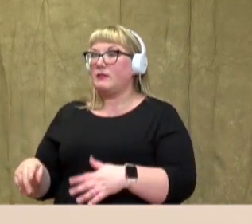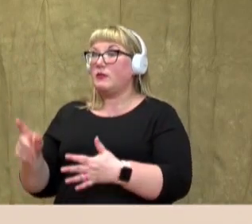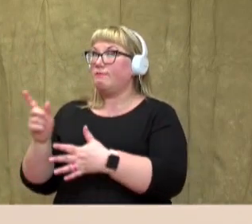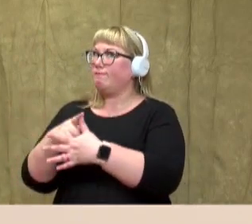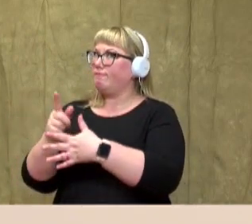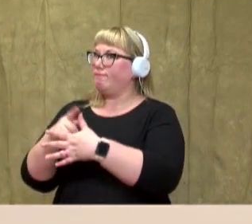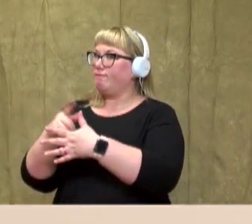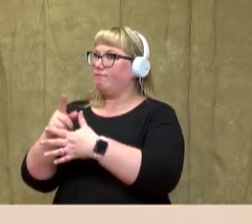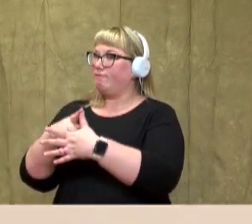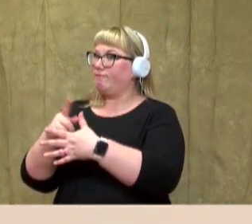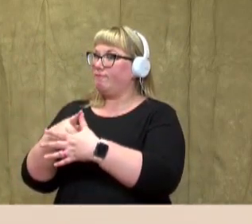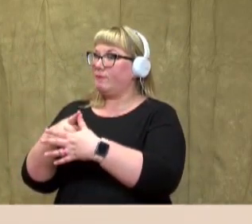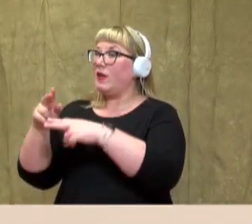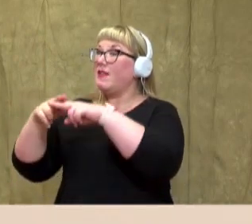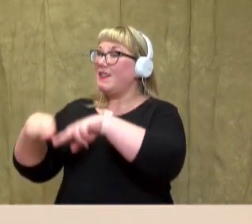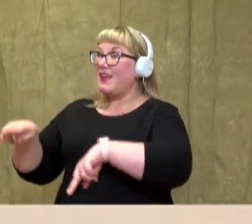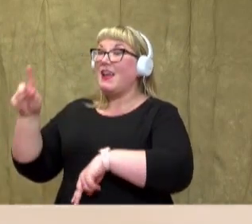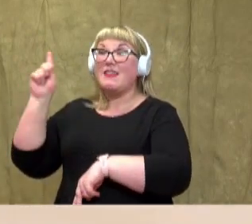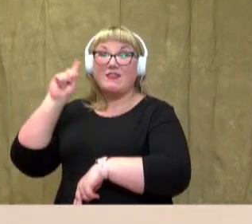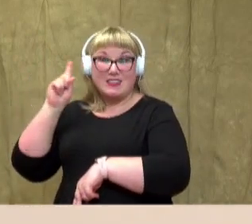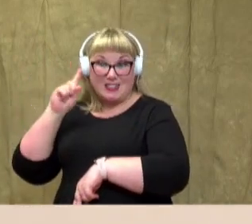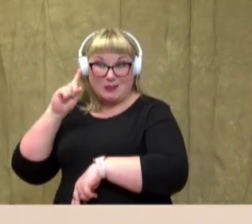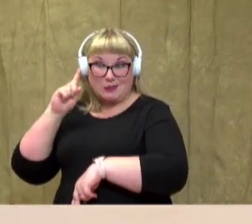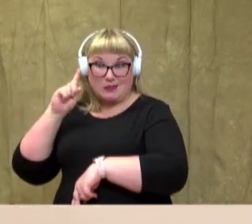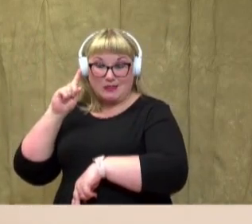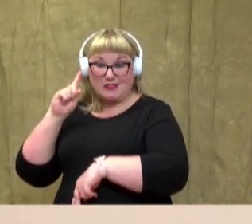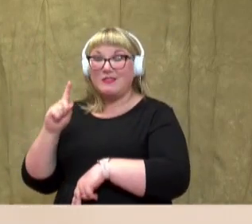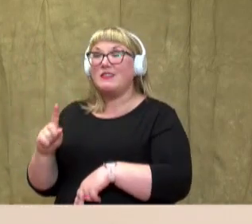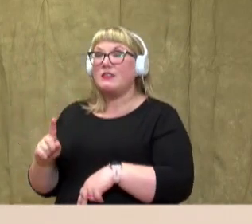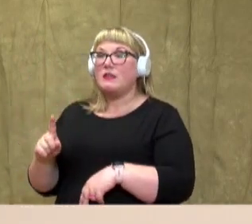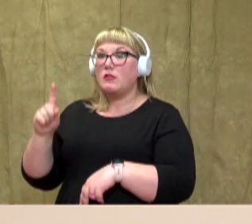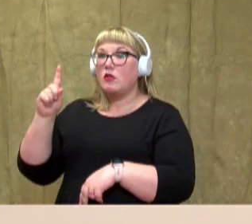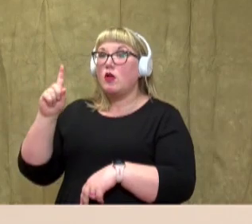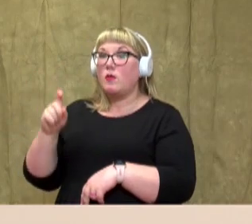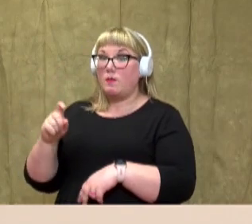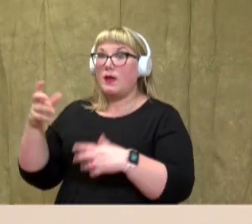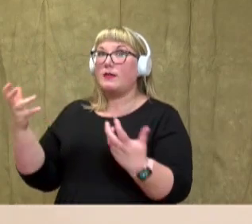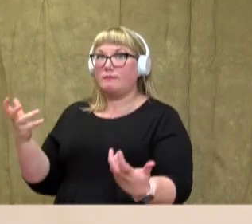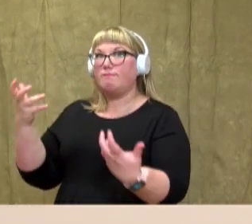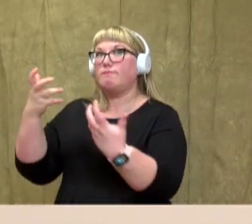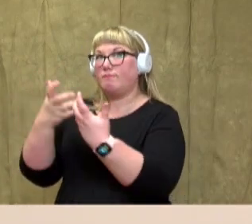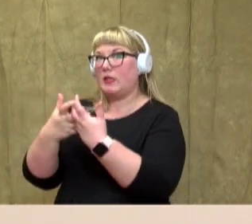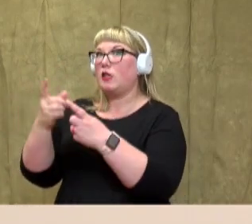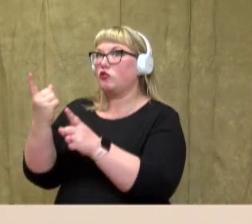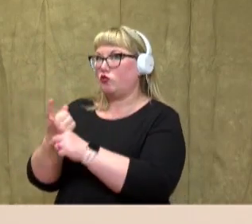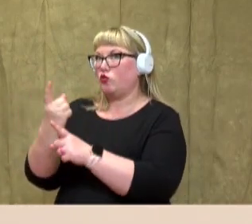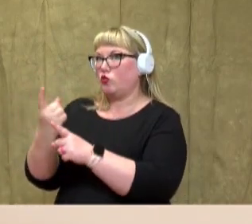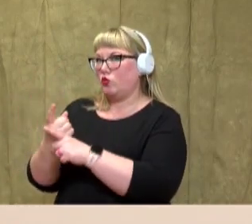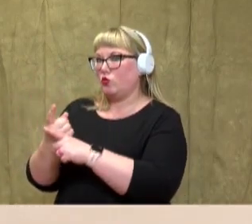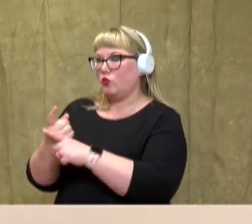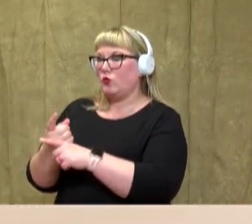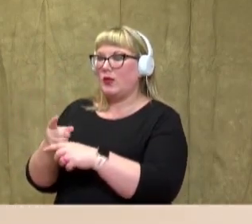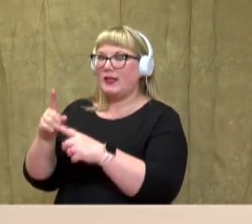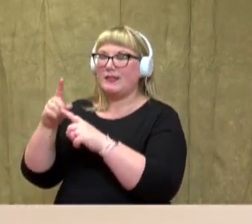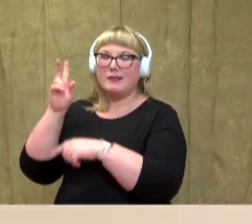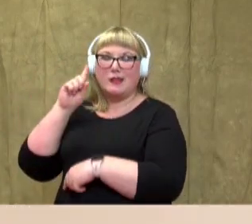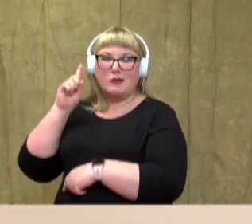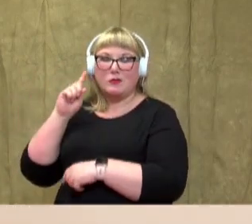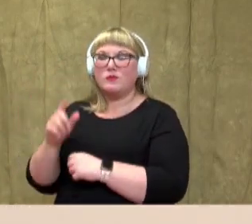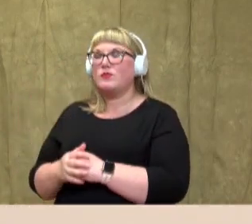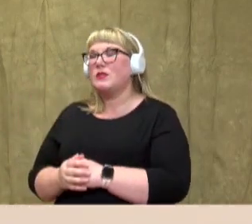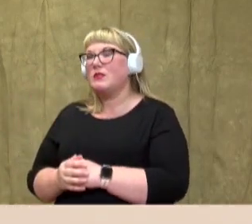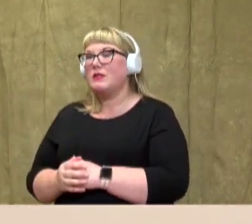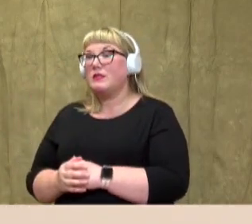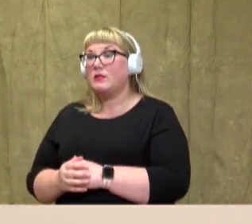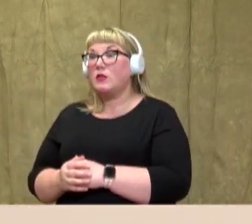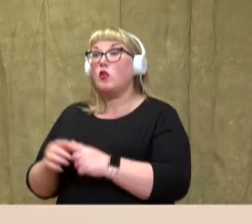said before, our eggs have sounds, and we have to make sure those sounds are placed together to make words. Now, here we